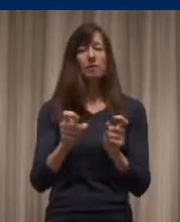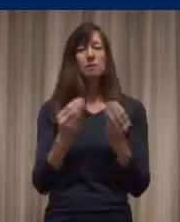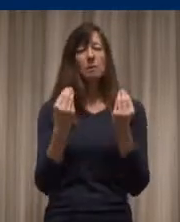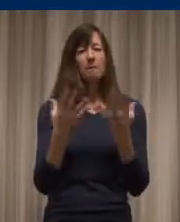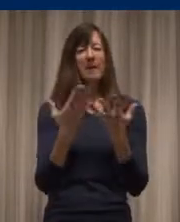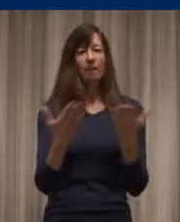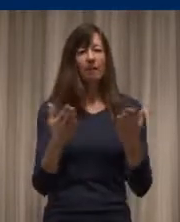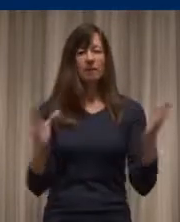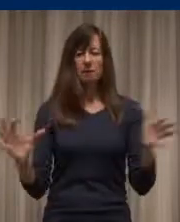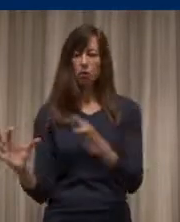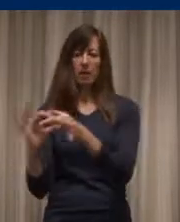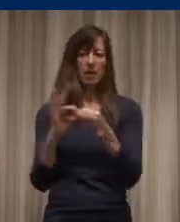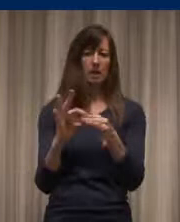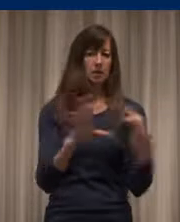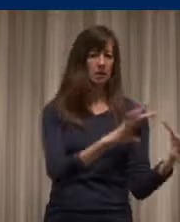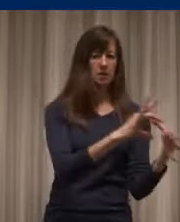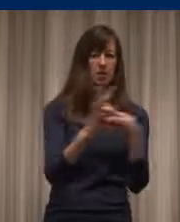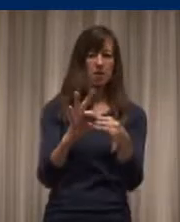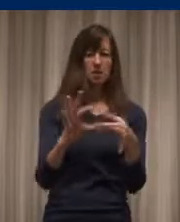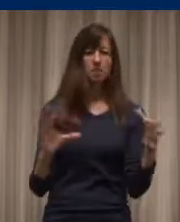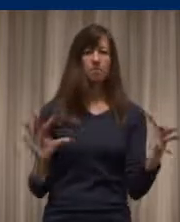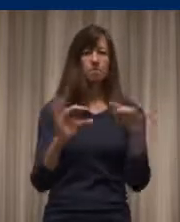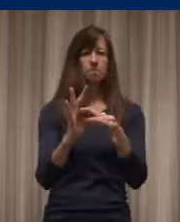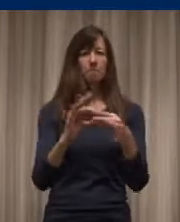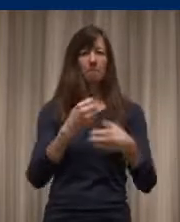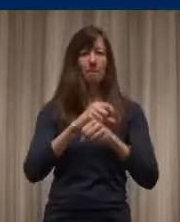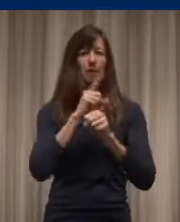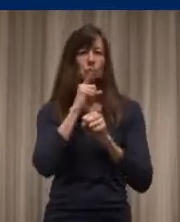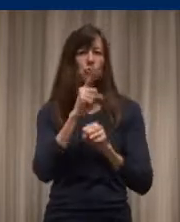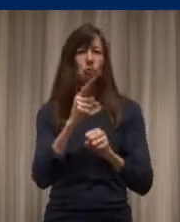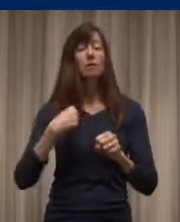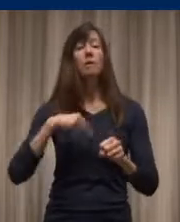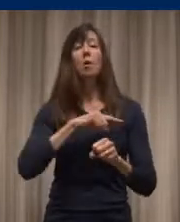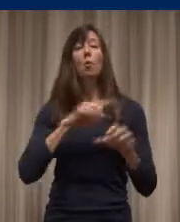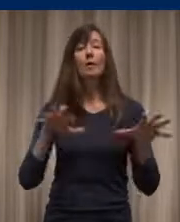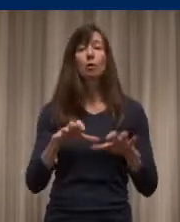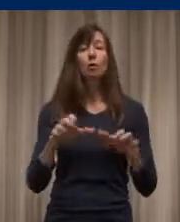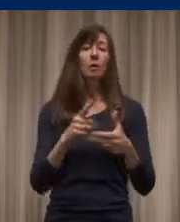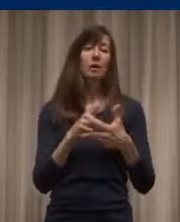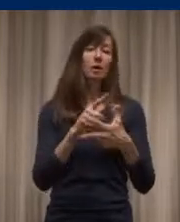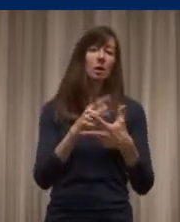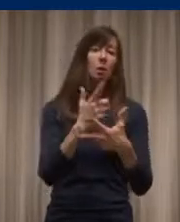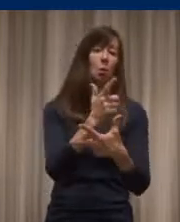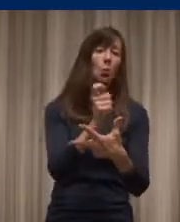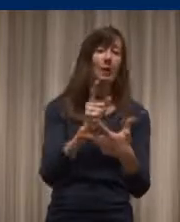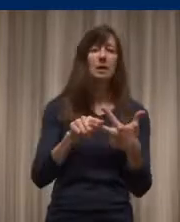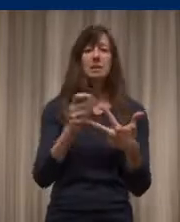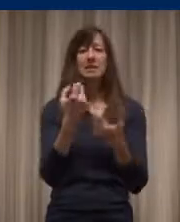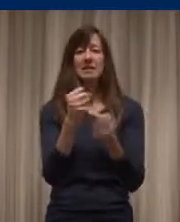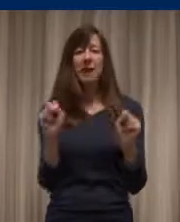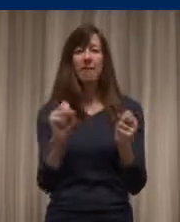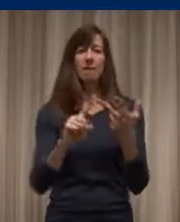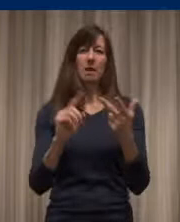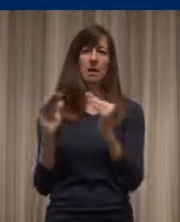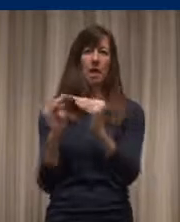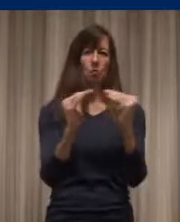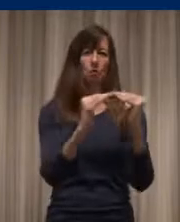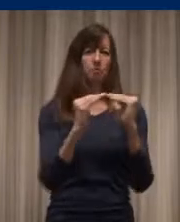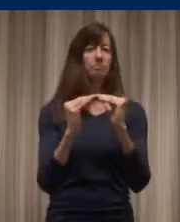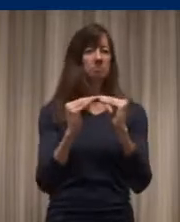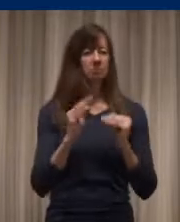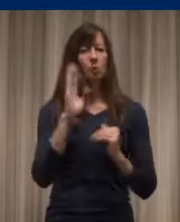into that hub and make sure that we do this, again, quickly, safely, and equitably. So first